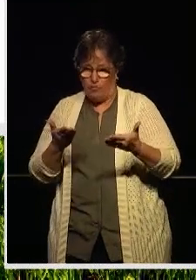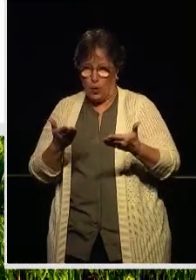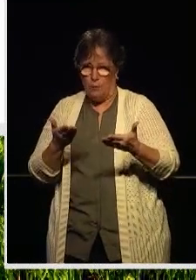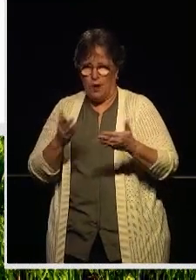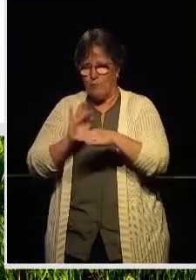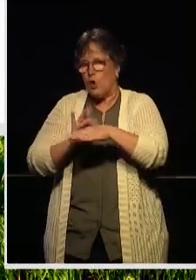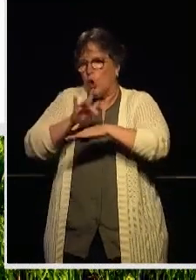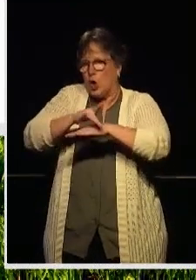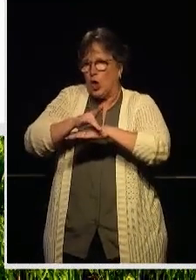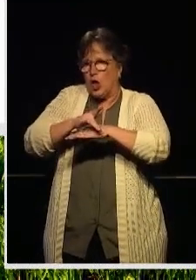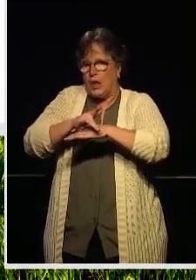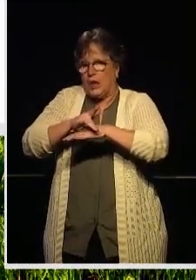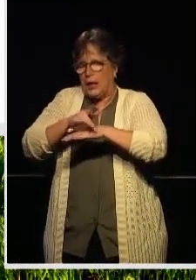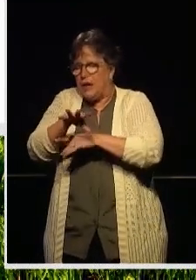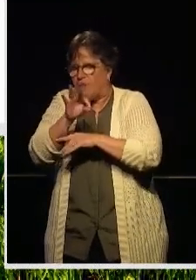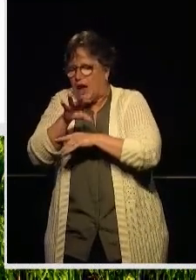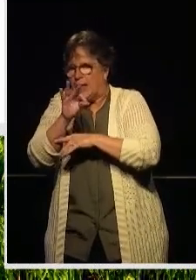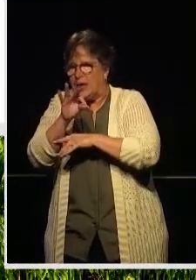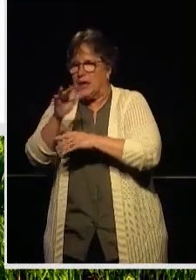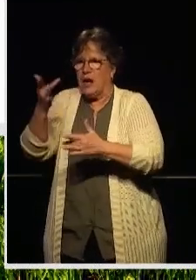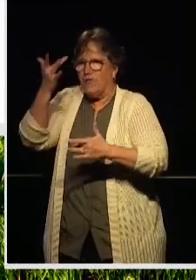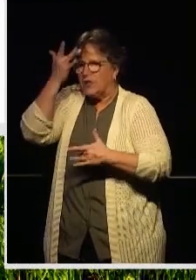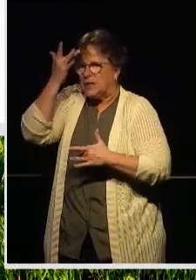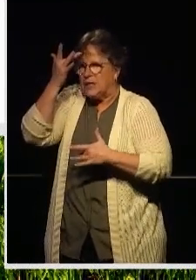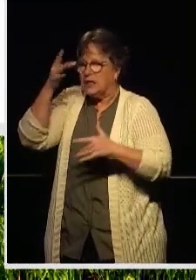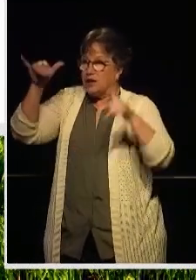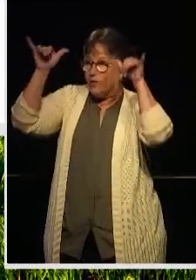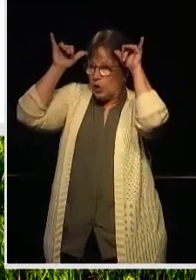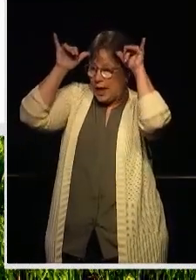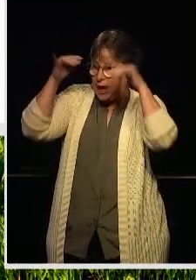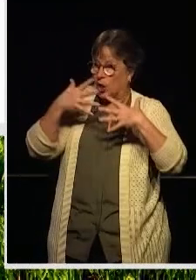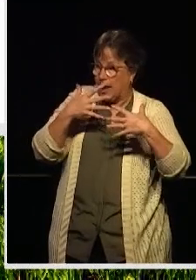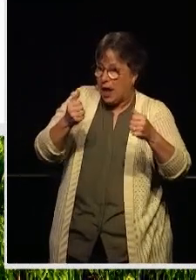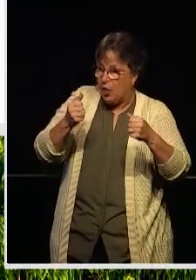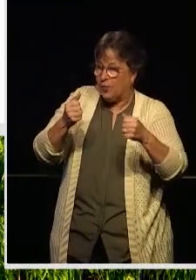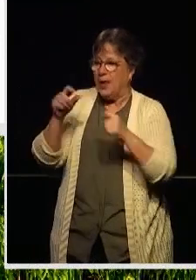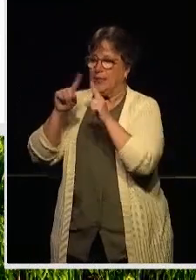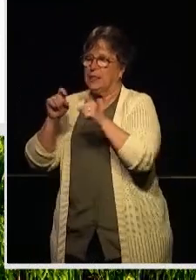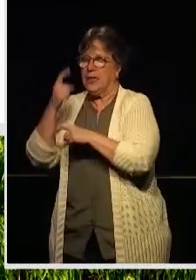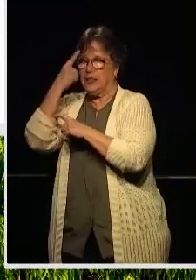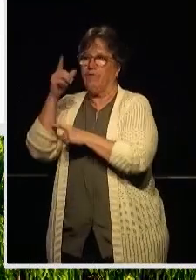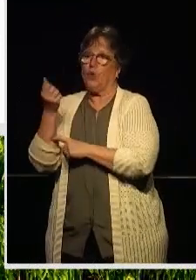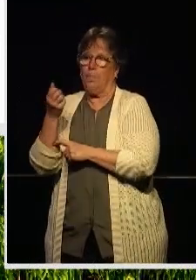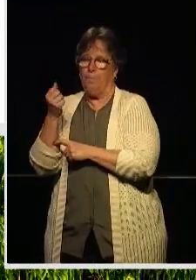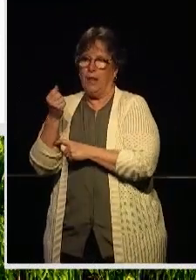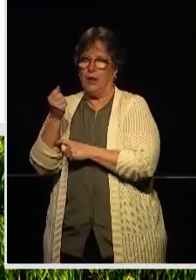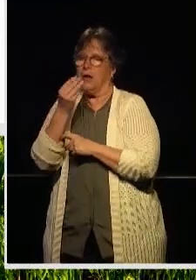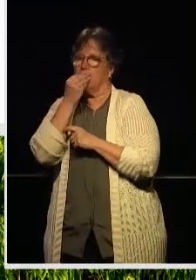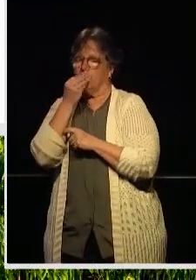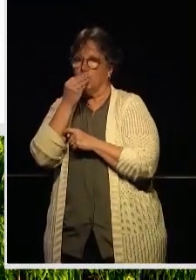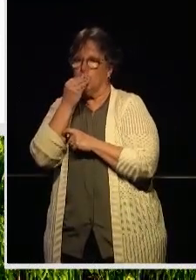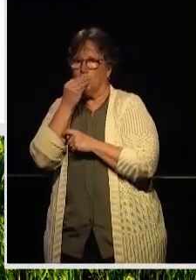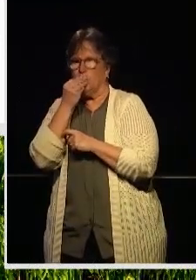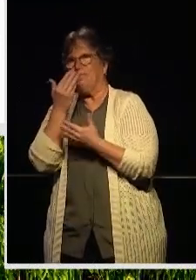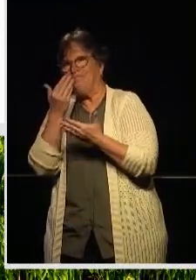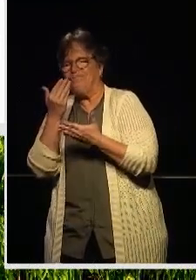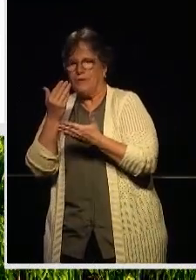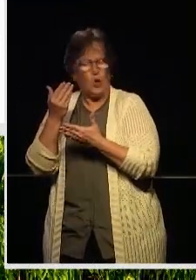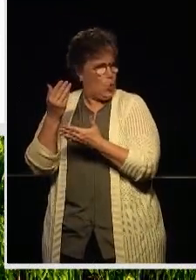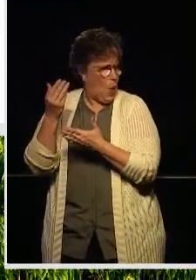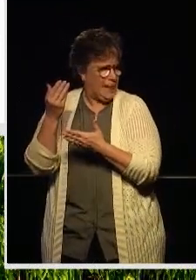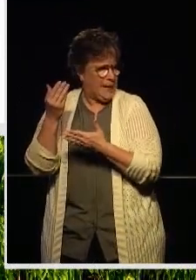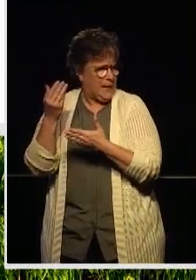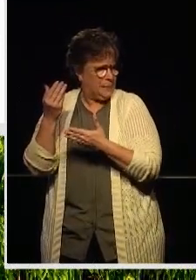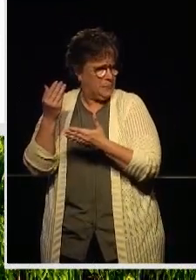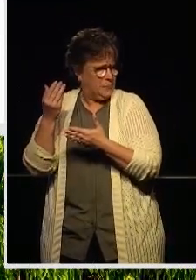diseases, monitoring animal health, cattle health, and testing for milk and food quality at the farm gate, and in turn reducing